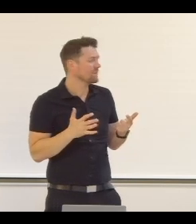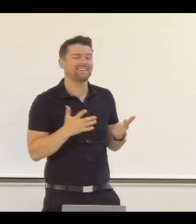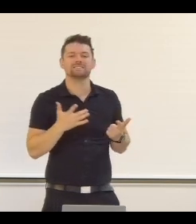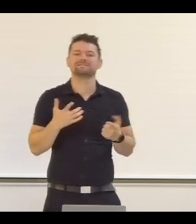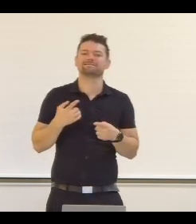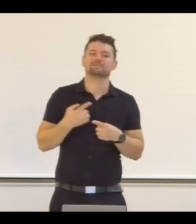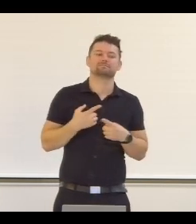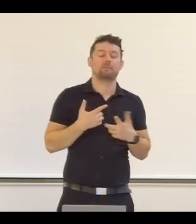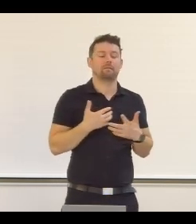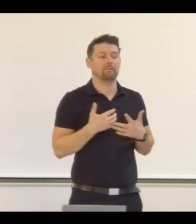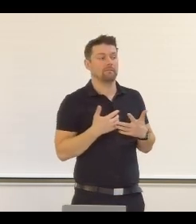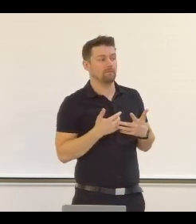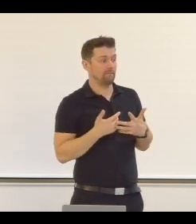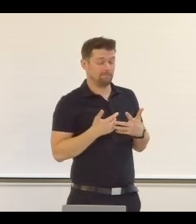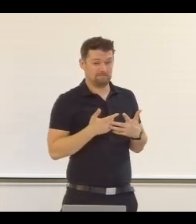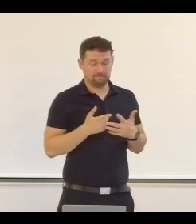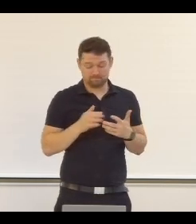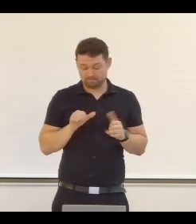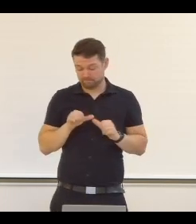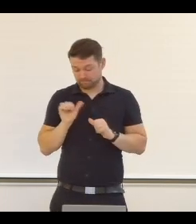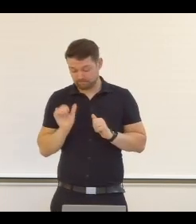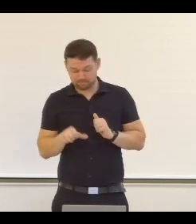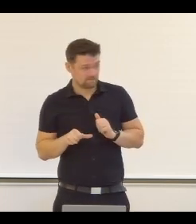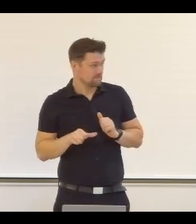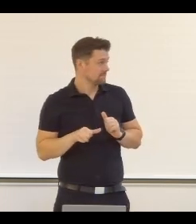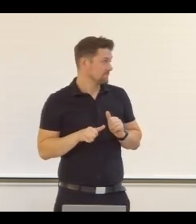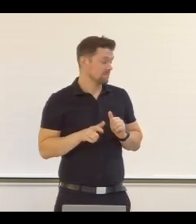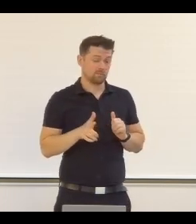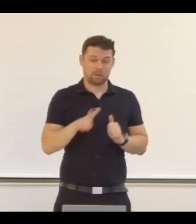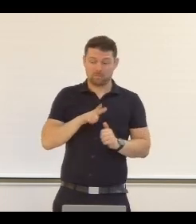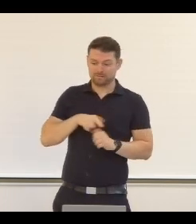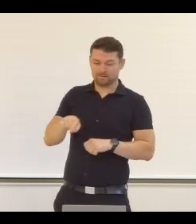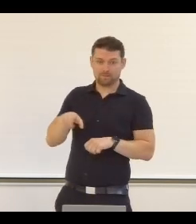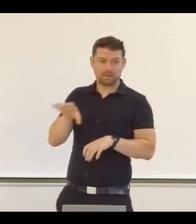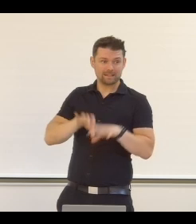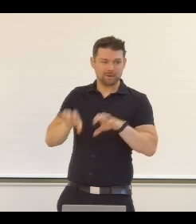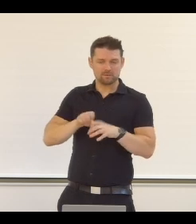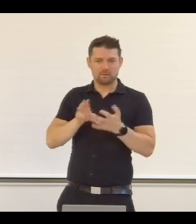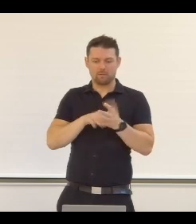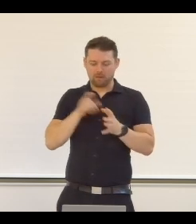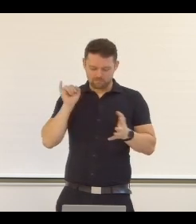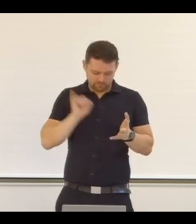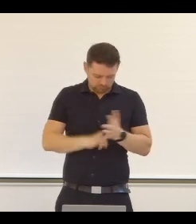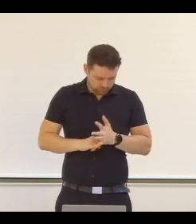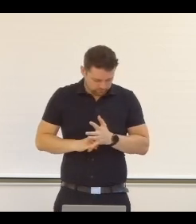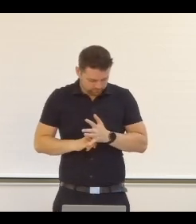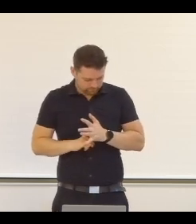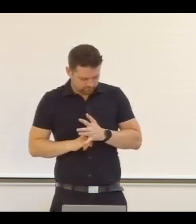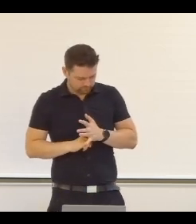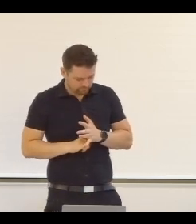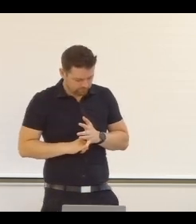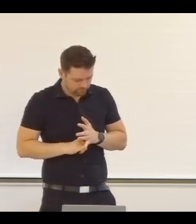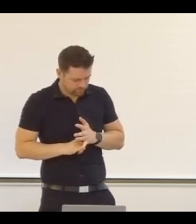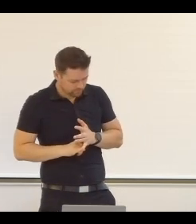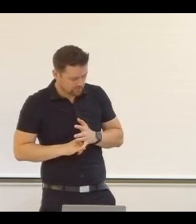quickly follow up on all that, thanks to this experience, Mars500, I was fortunate enough